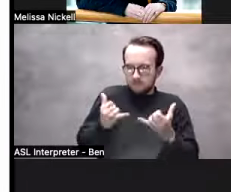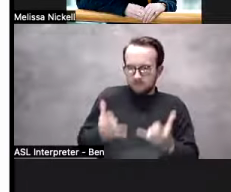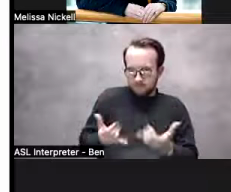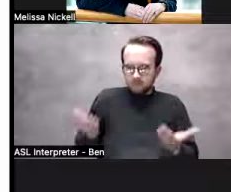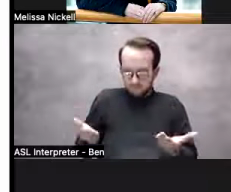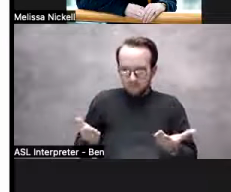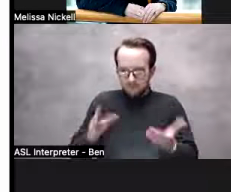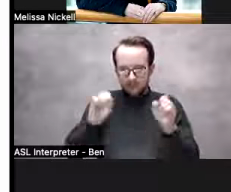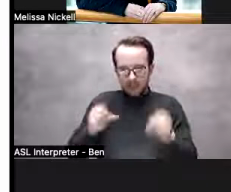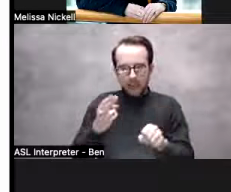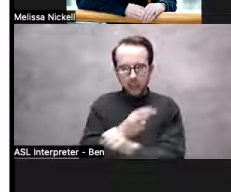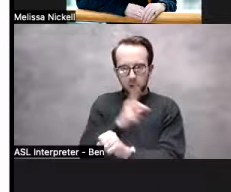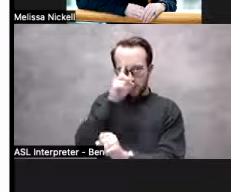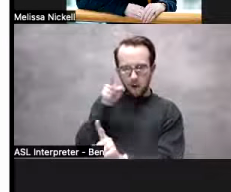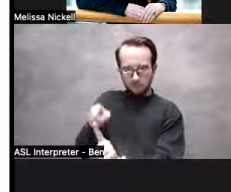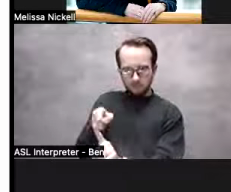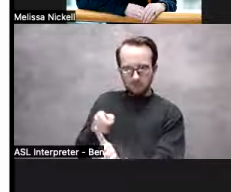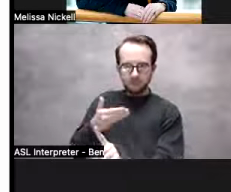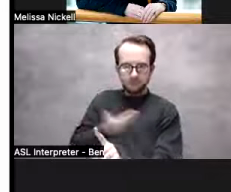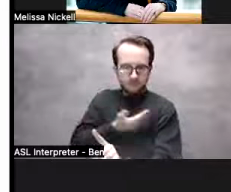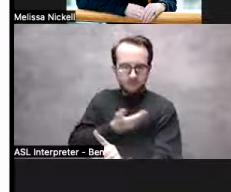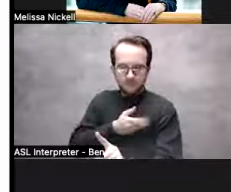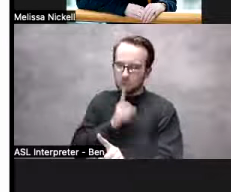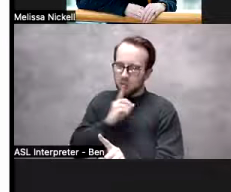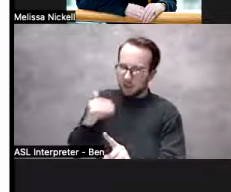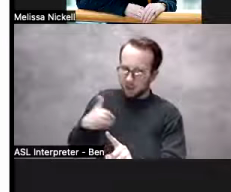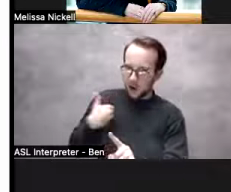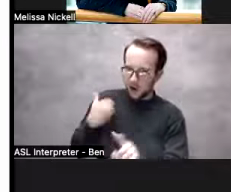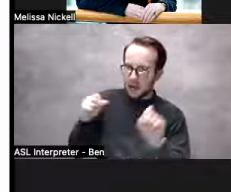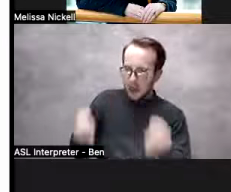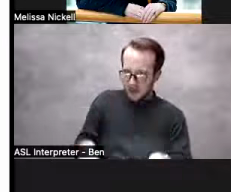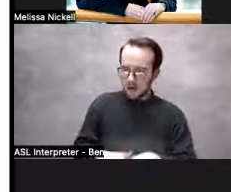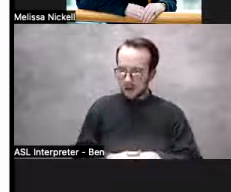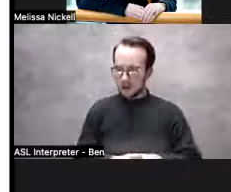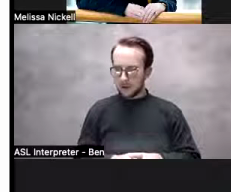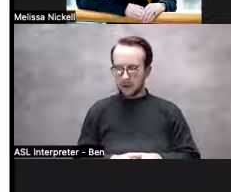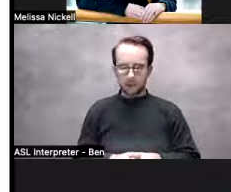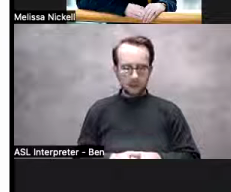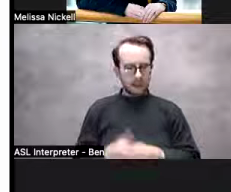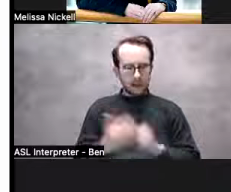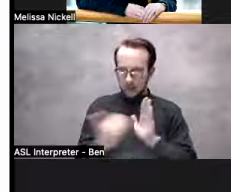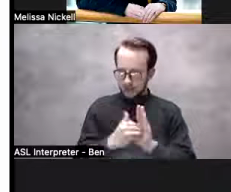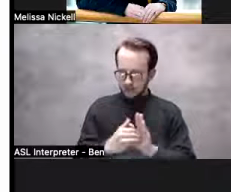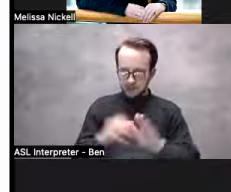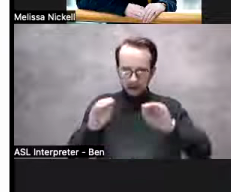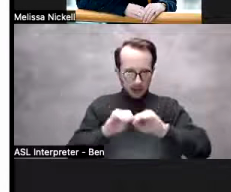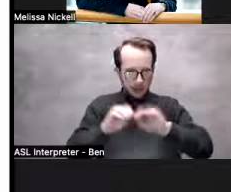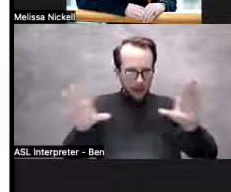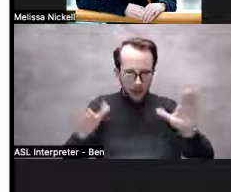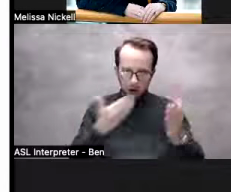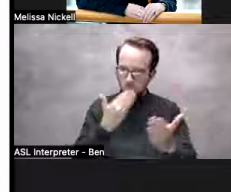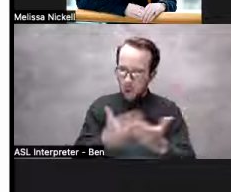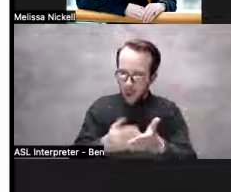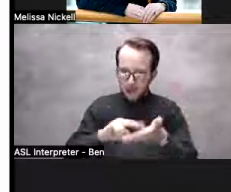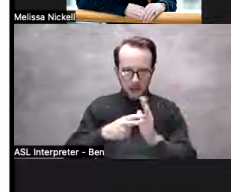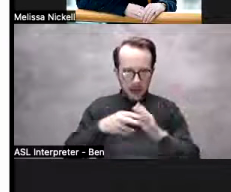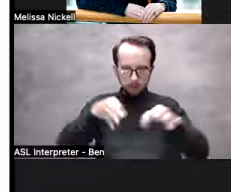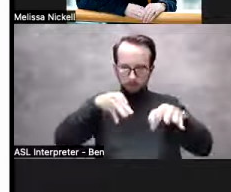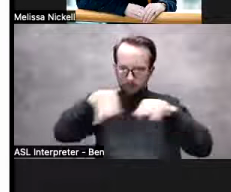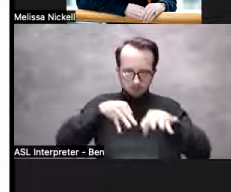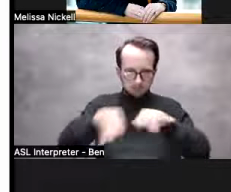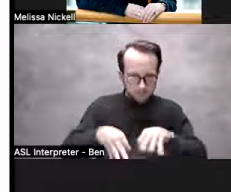be used at infants that are younger age. So again, a real, very well-defined, sort of innovative, but a well-defined study that doesn't